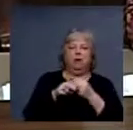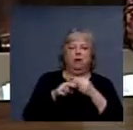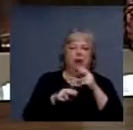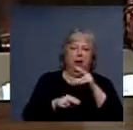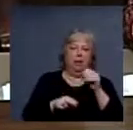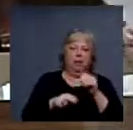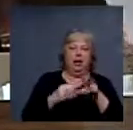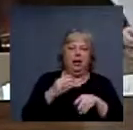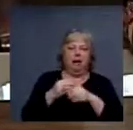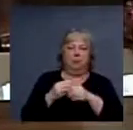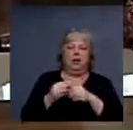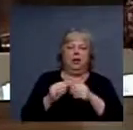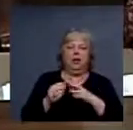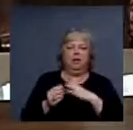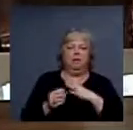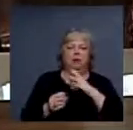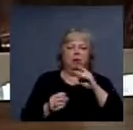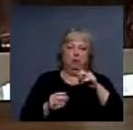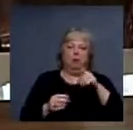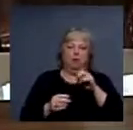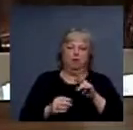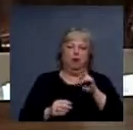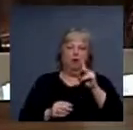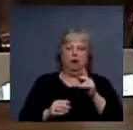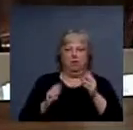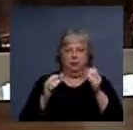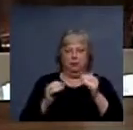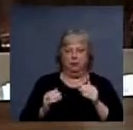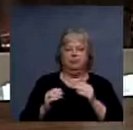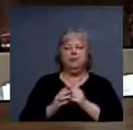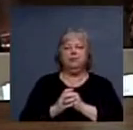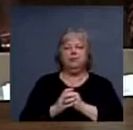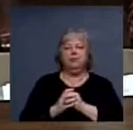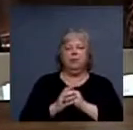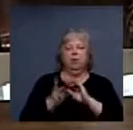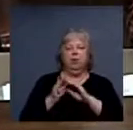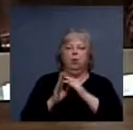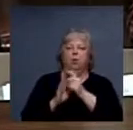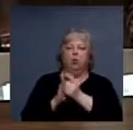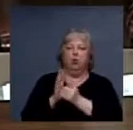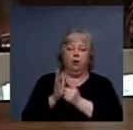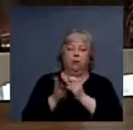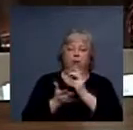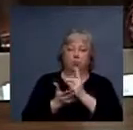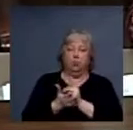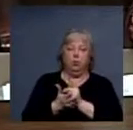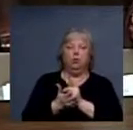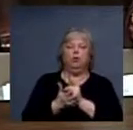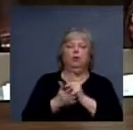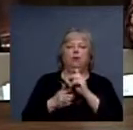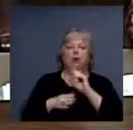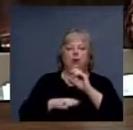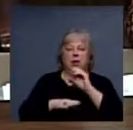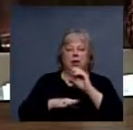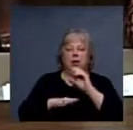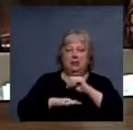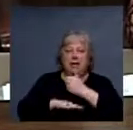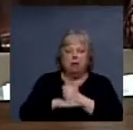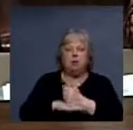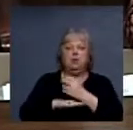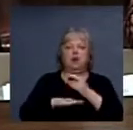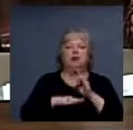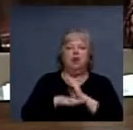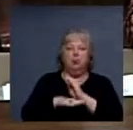amending the official zoning map of the City of Little Rock, Arkansas, and for other purposes. An ordinance to approve a planned zoning development and establish a planned commercial district